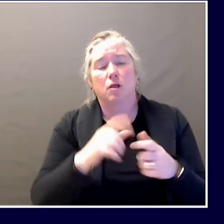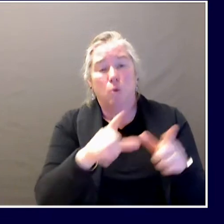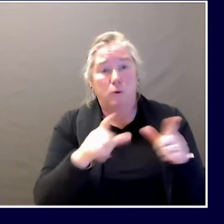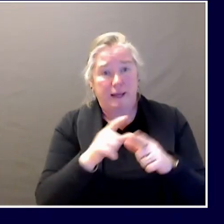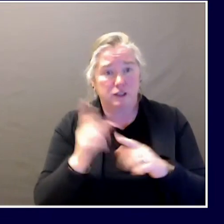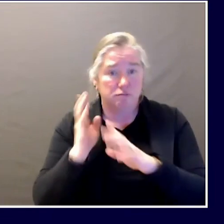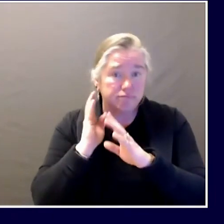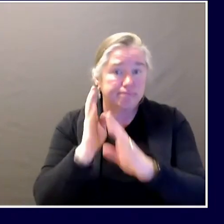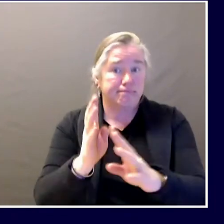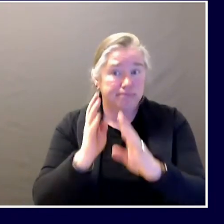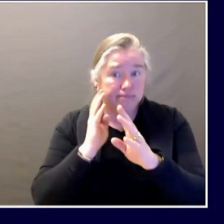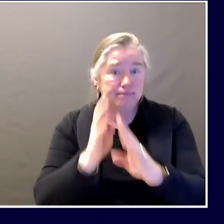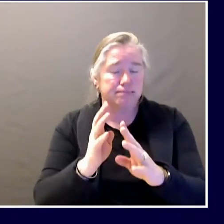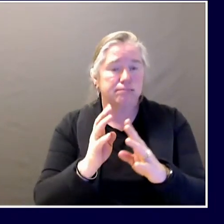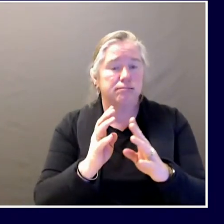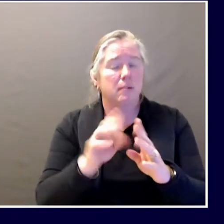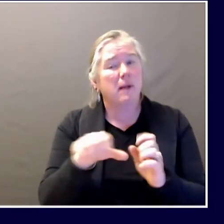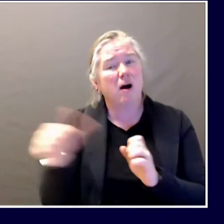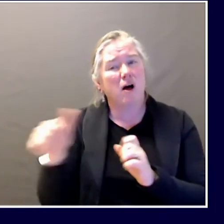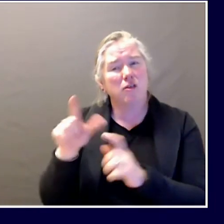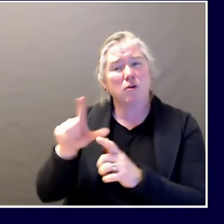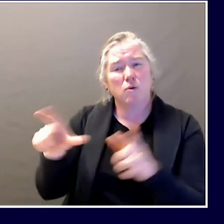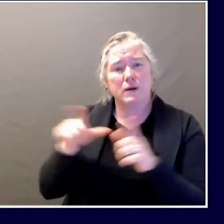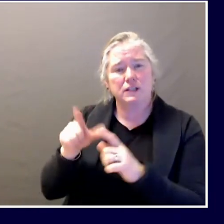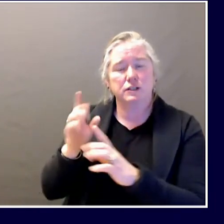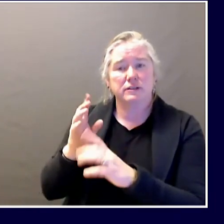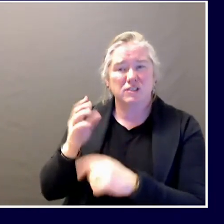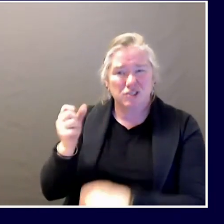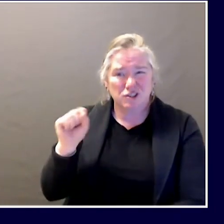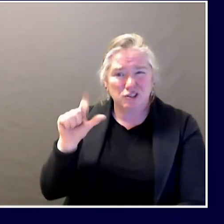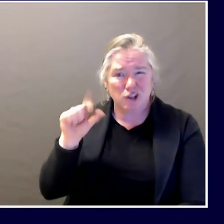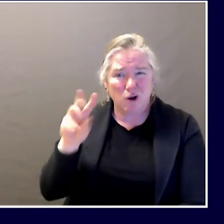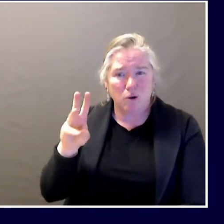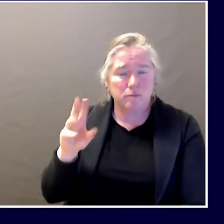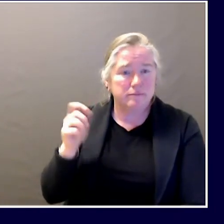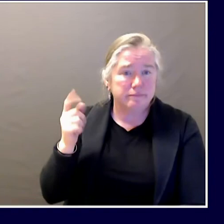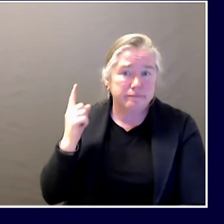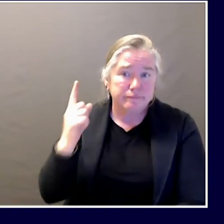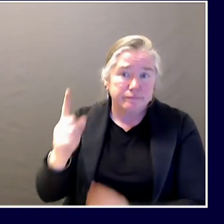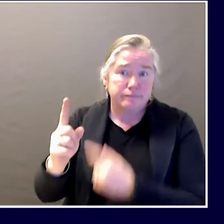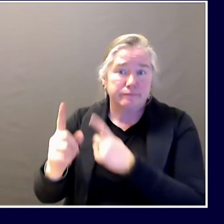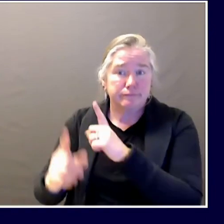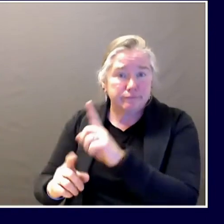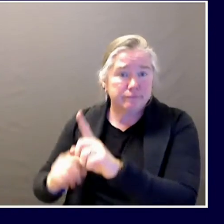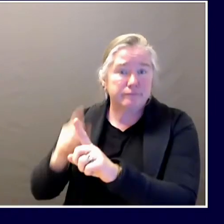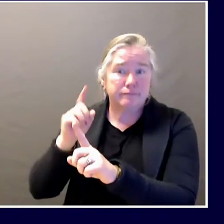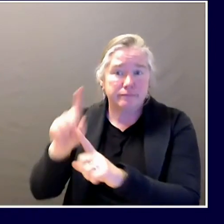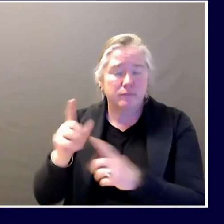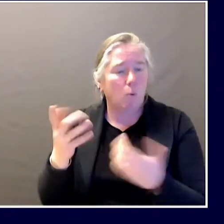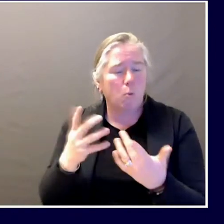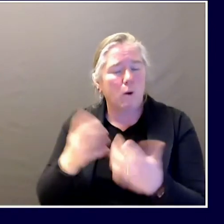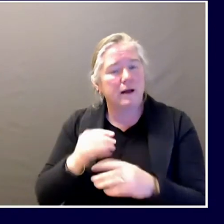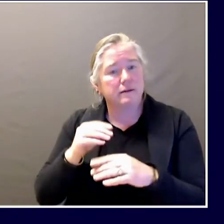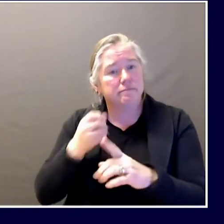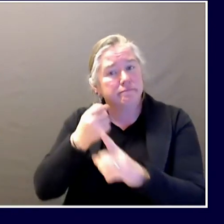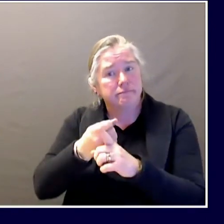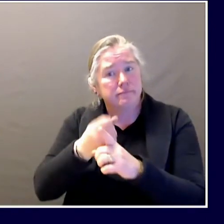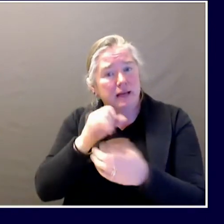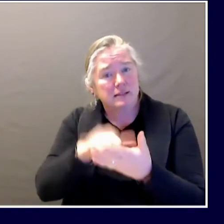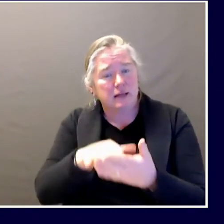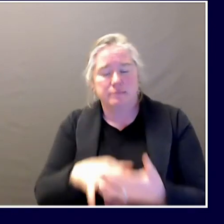slower throughput, what are like the holdups? What are the factors that might be contributing to that? Supply. That's